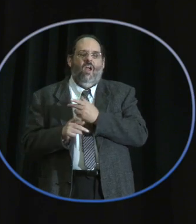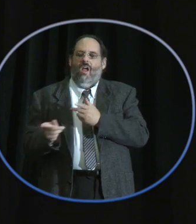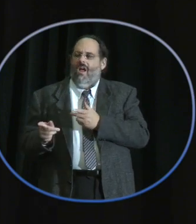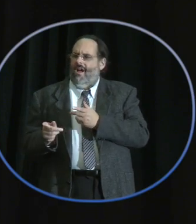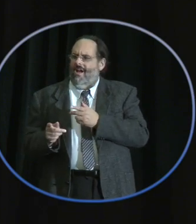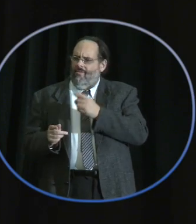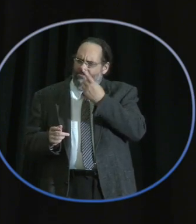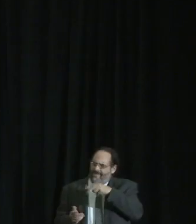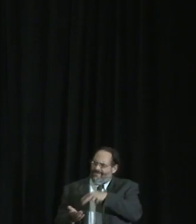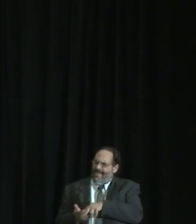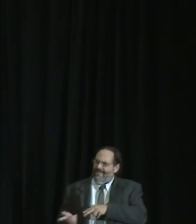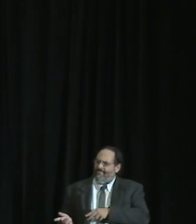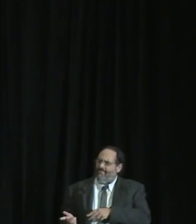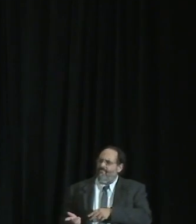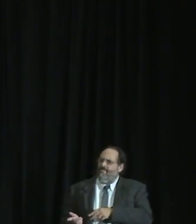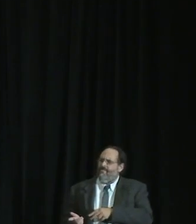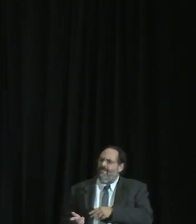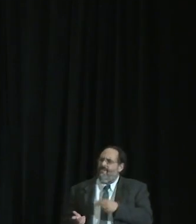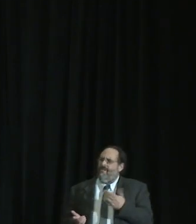Chrissy, please stand.